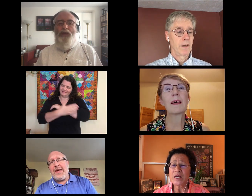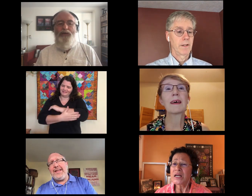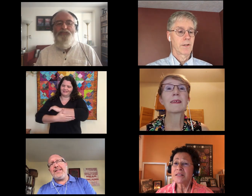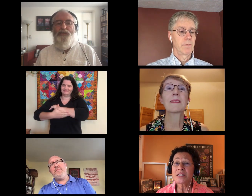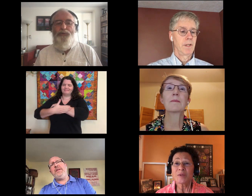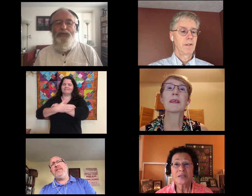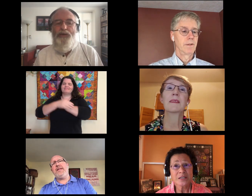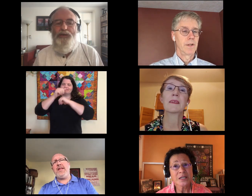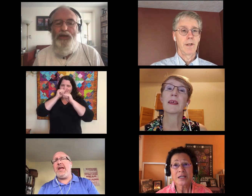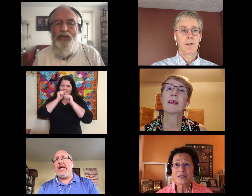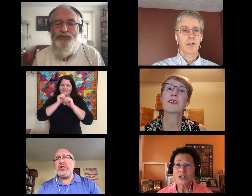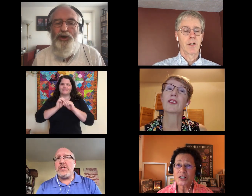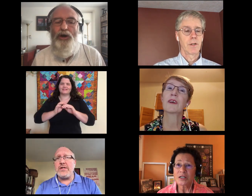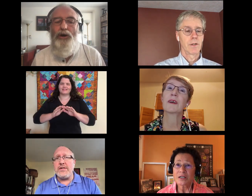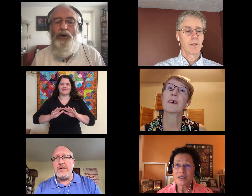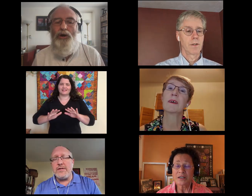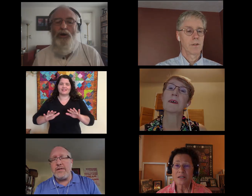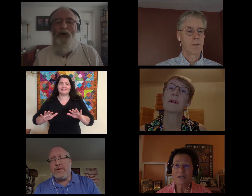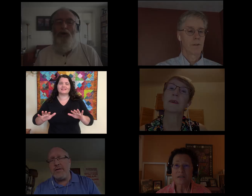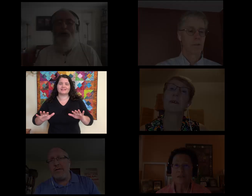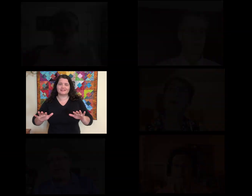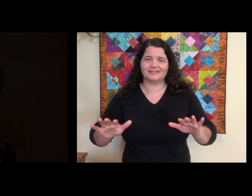Oh, blessed be the nation.